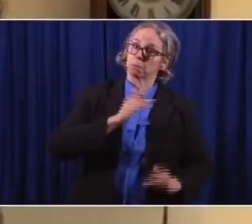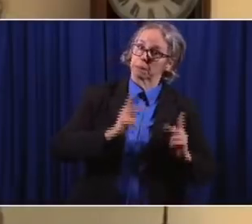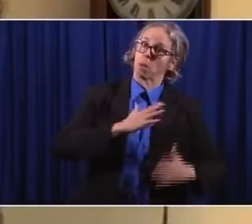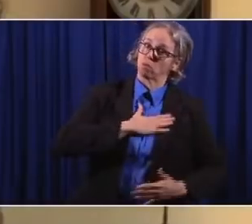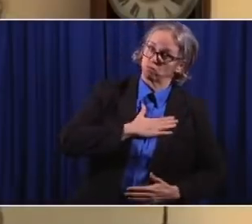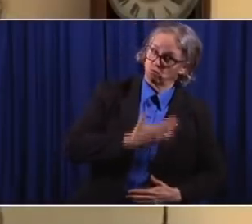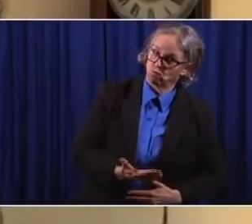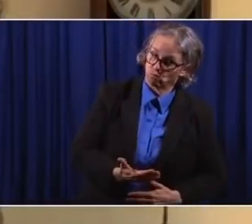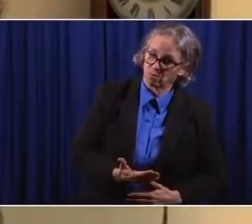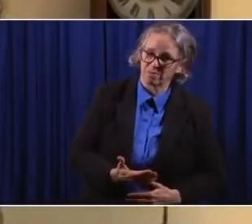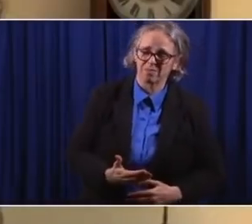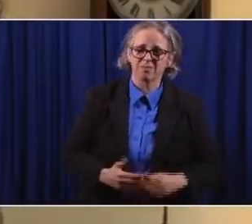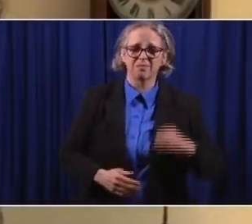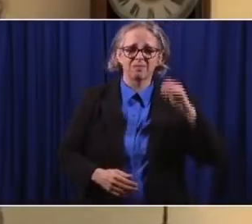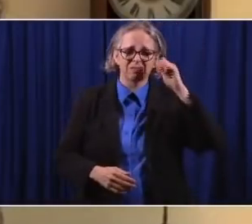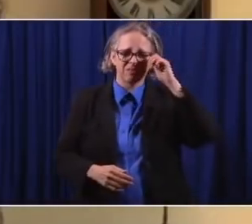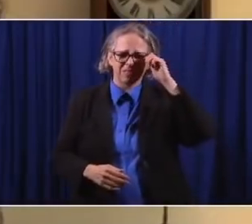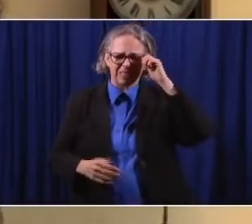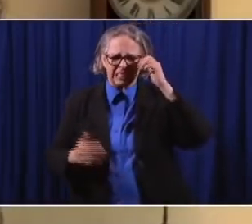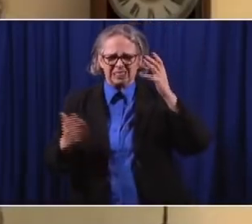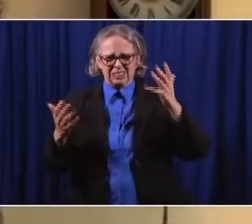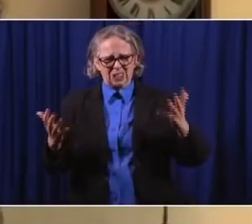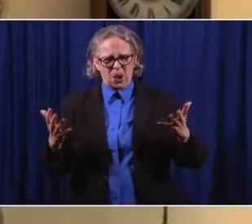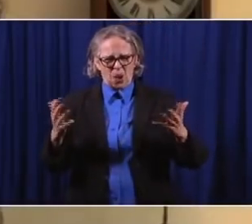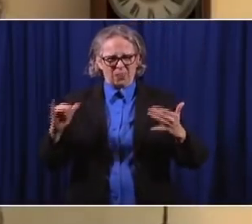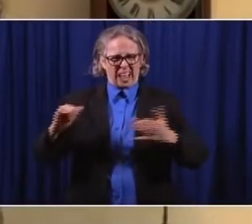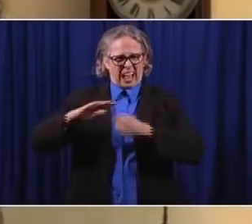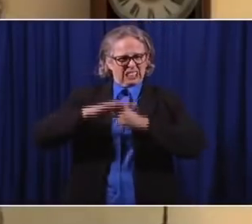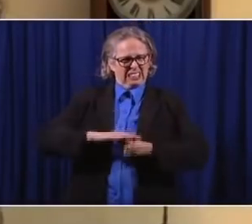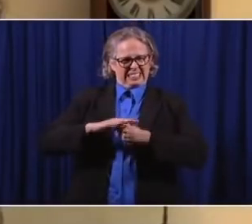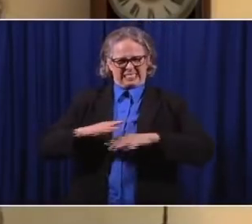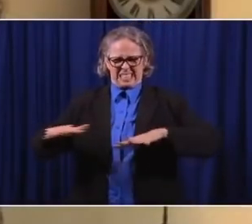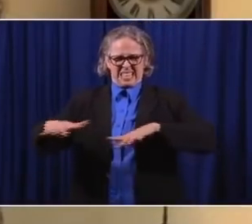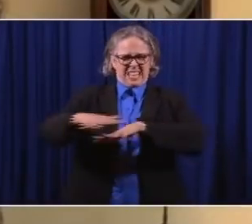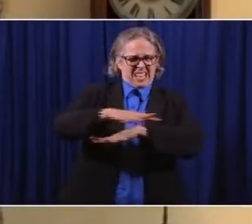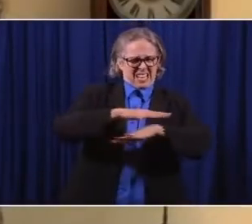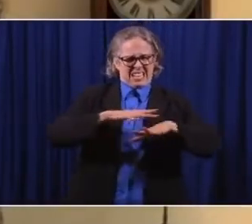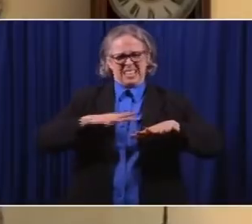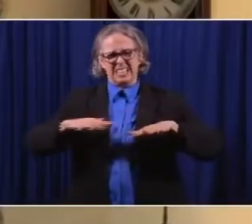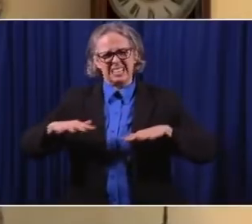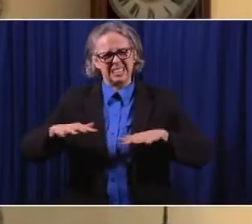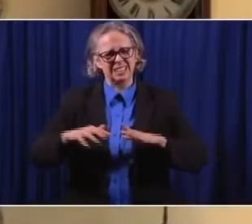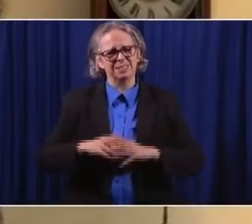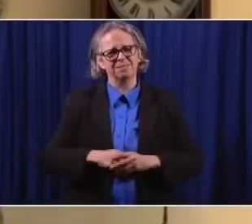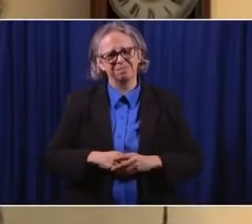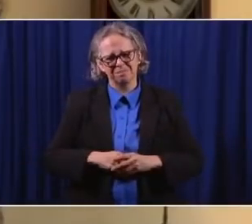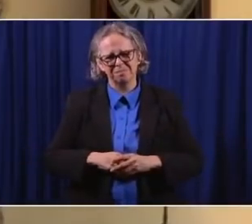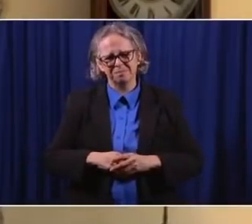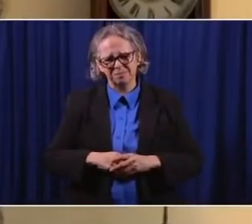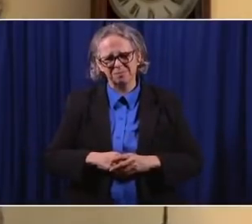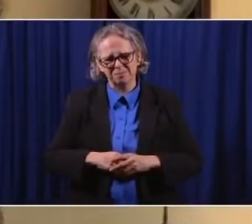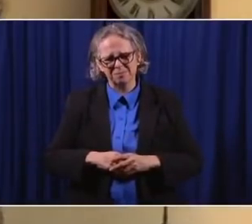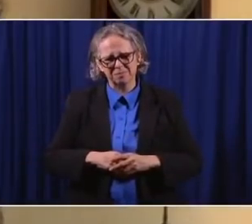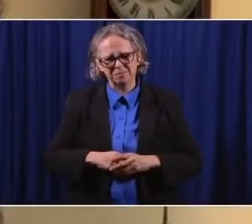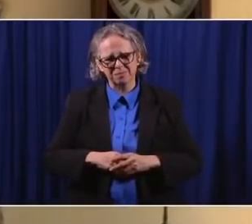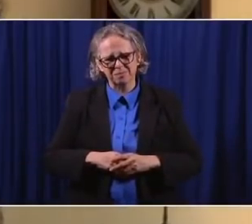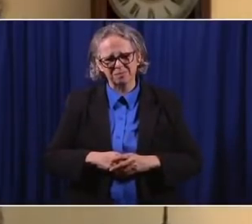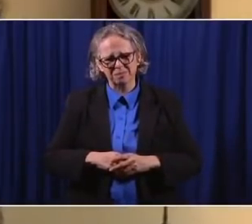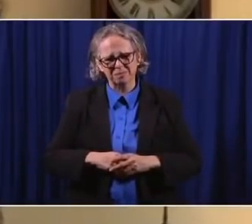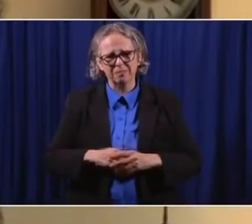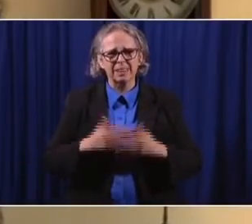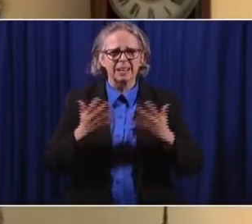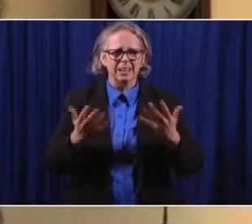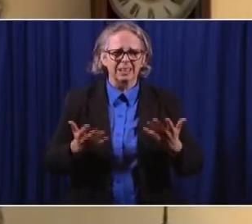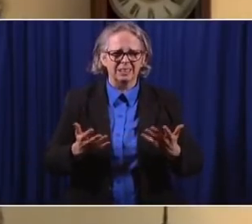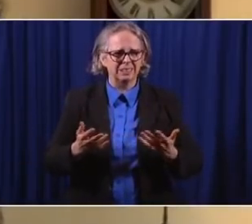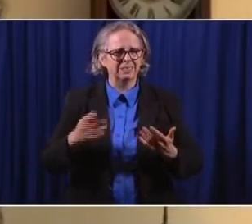I just think that whatever we can do to look at this as it really is us